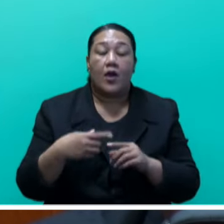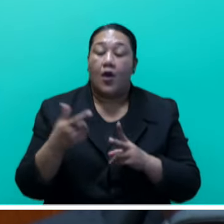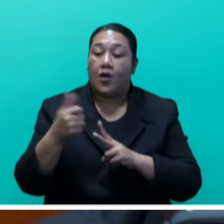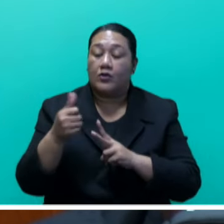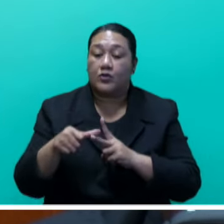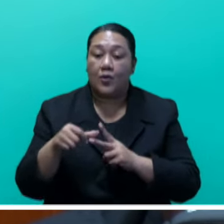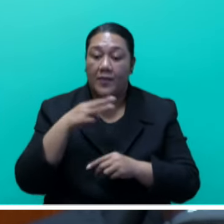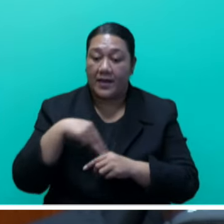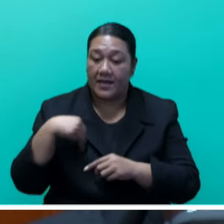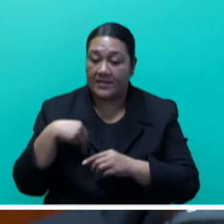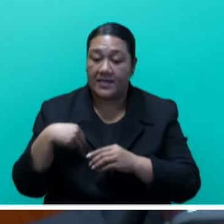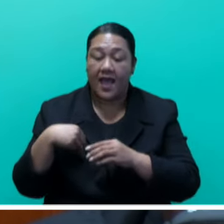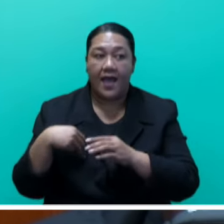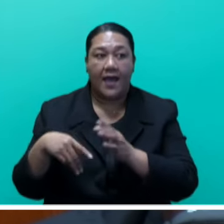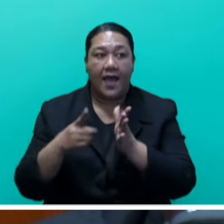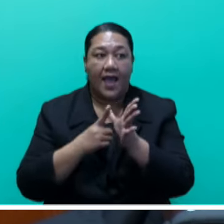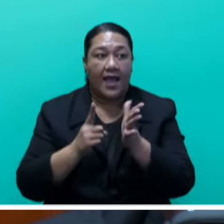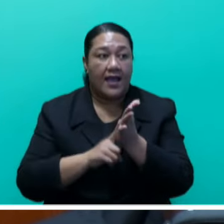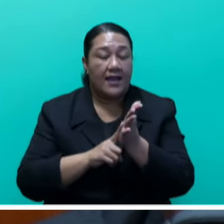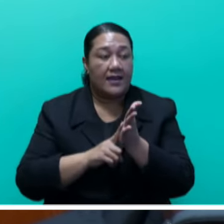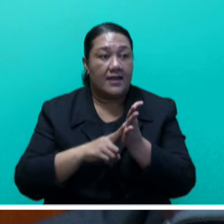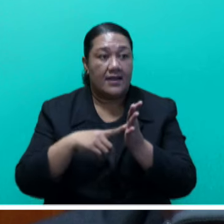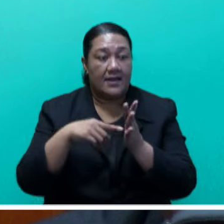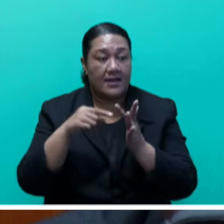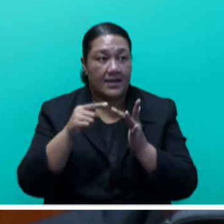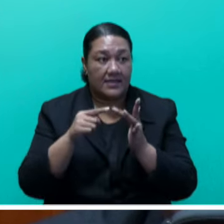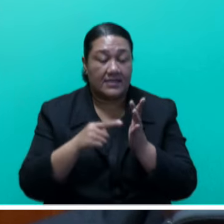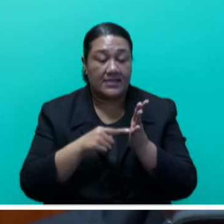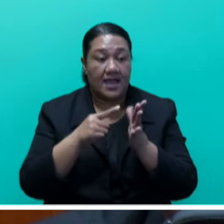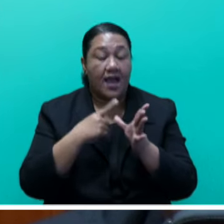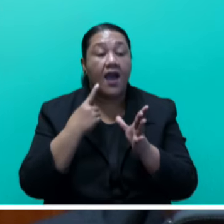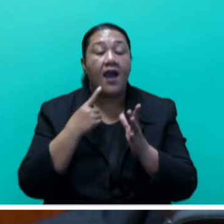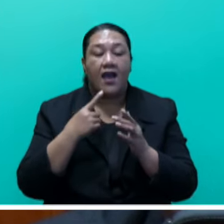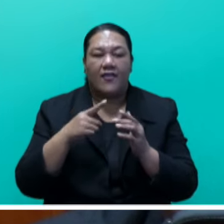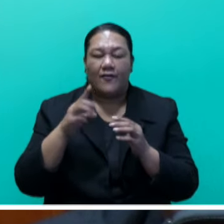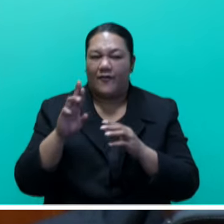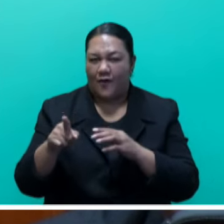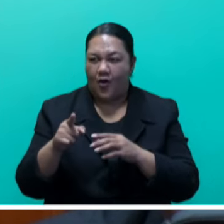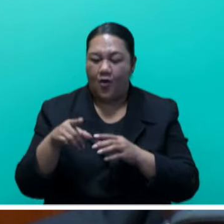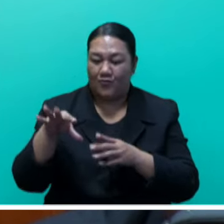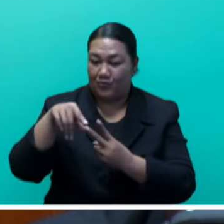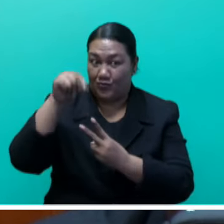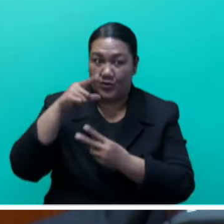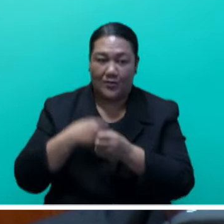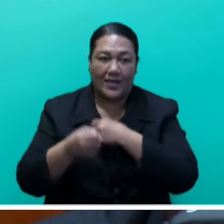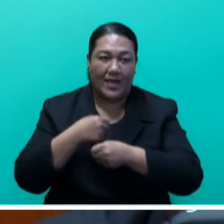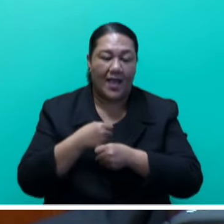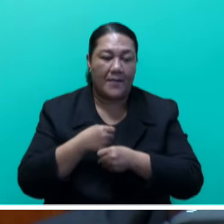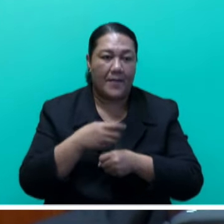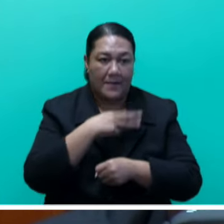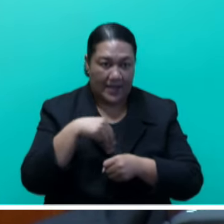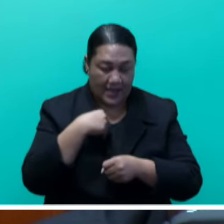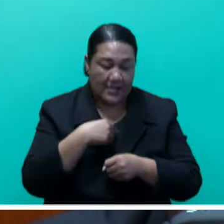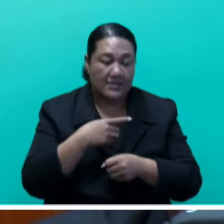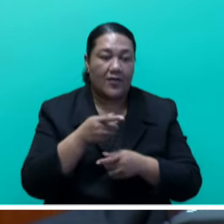and Forestry, a welcome addition of another woman to Cabinet. And I thank the Honourable Prime Minister for his continued